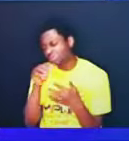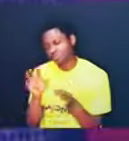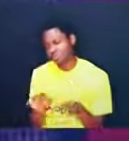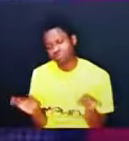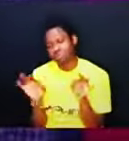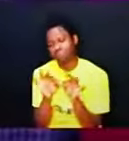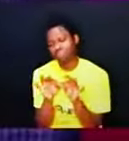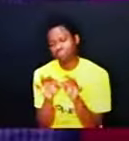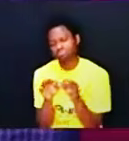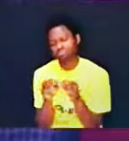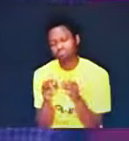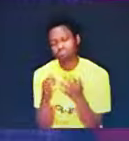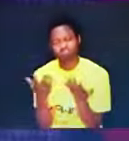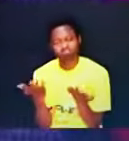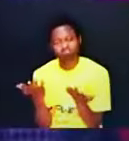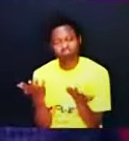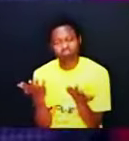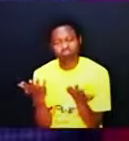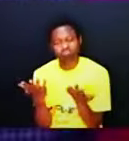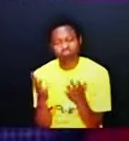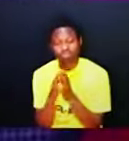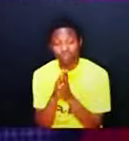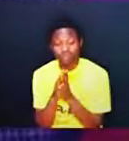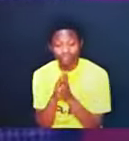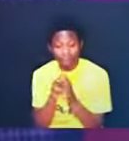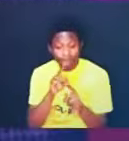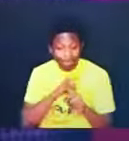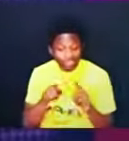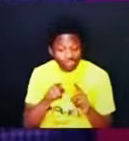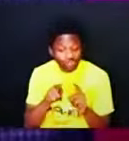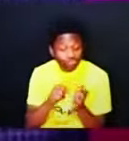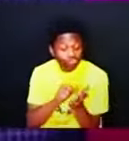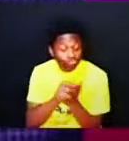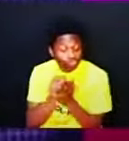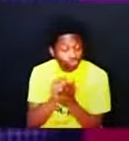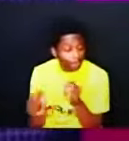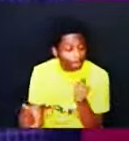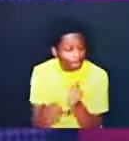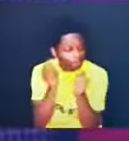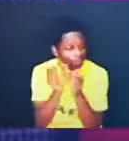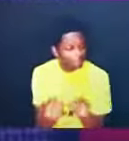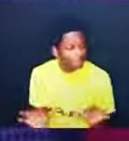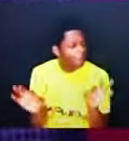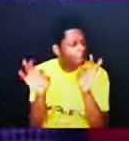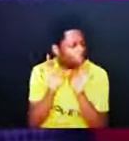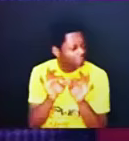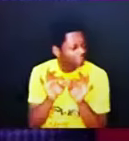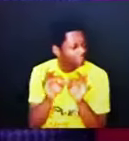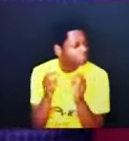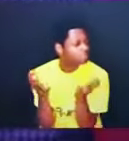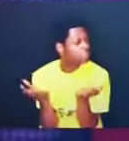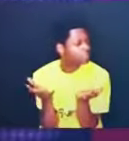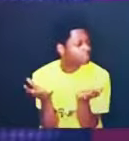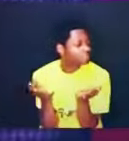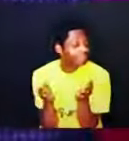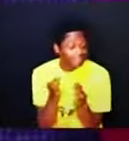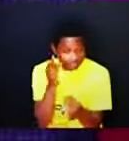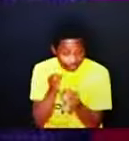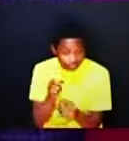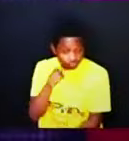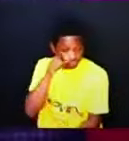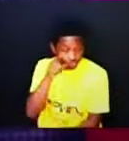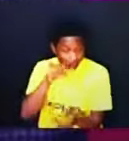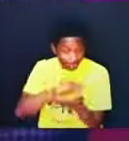trying to tell and I won't try and tell you. What counts is whether we have been transformed into a